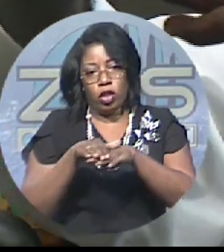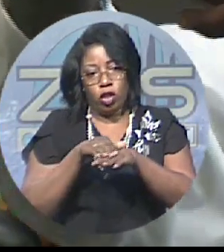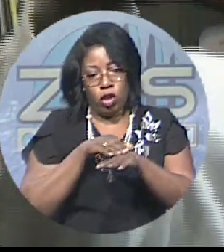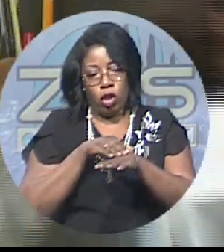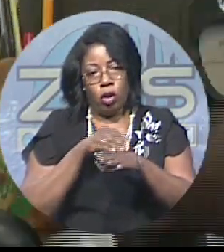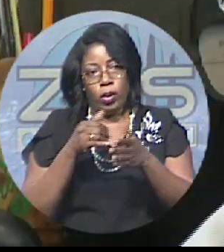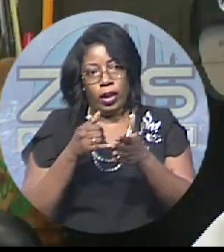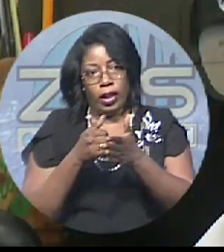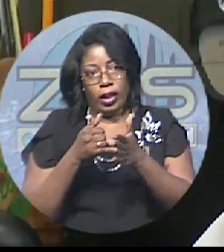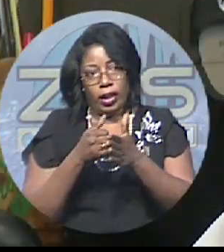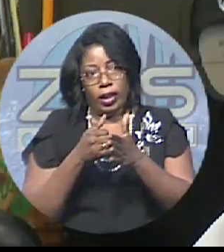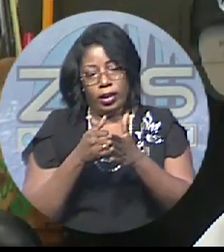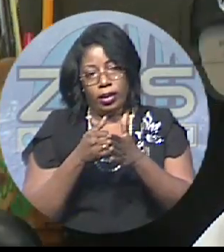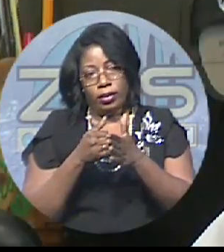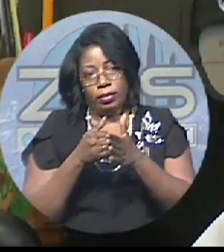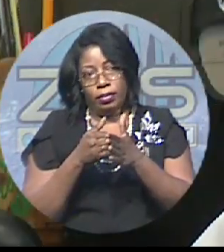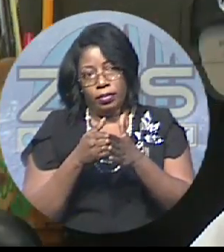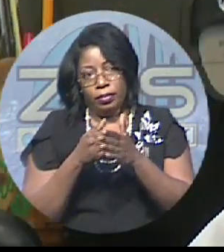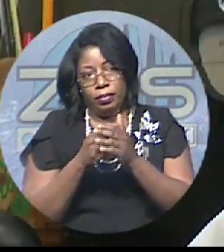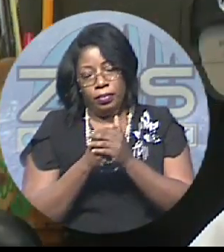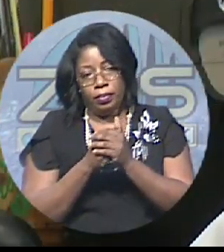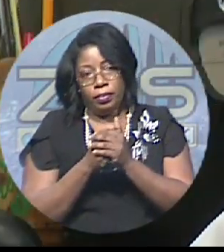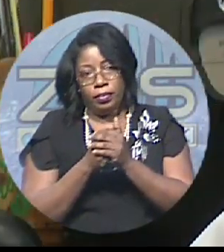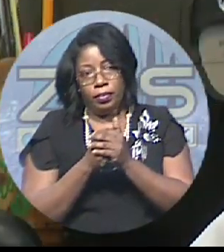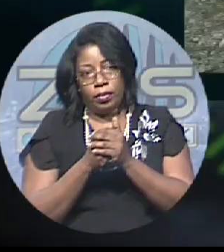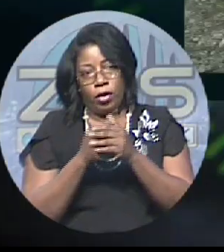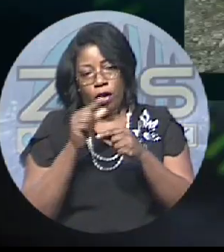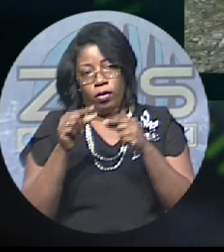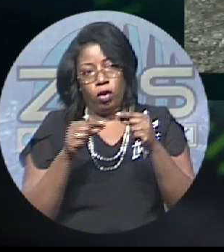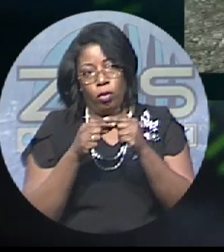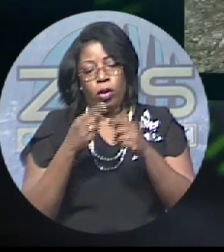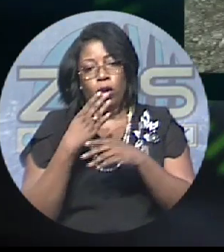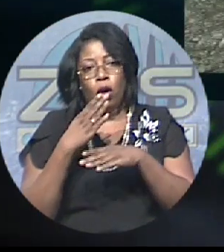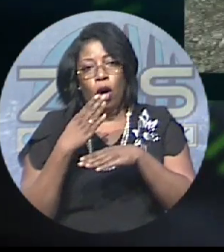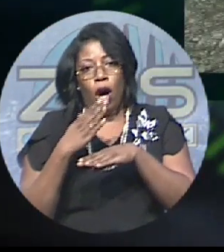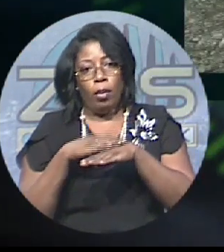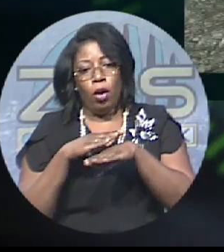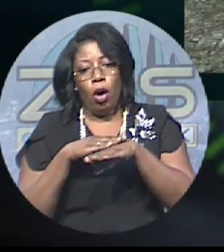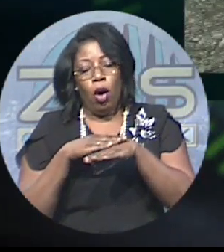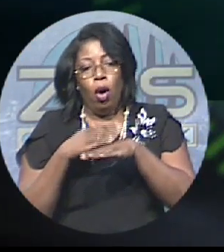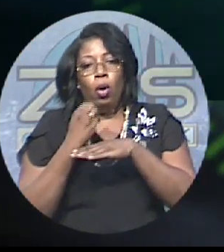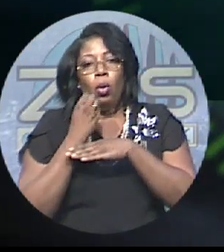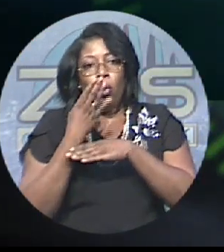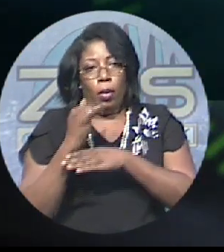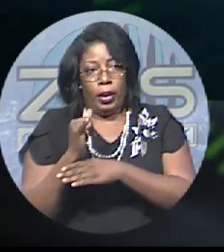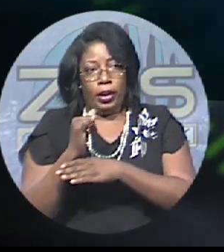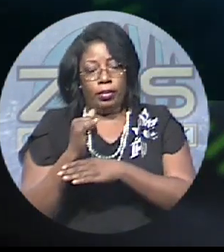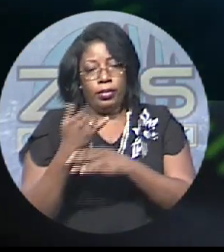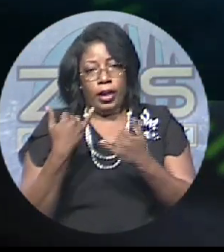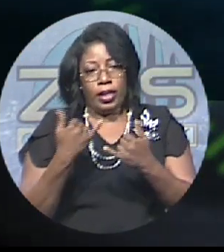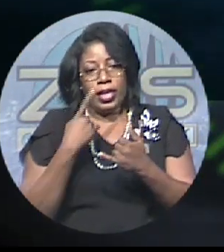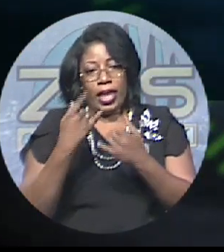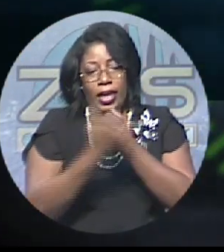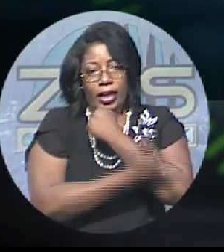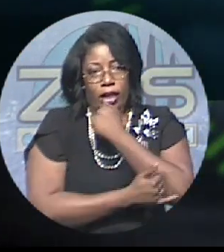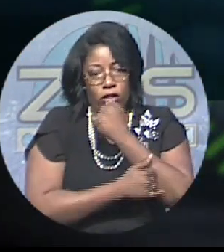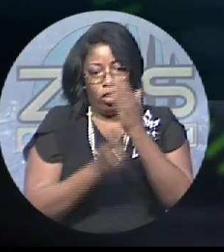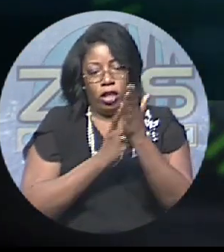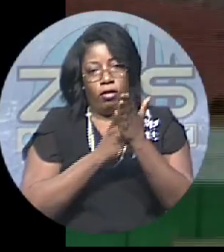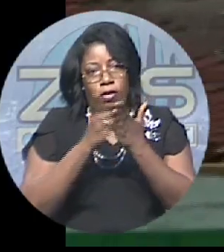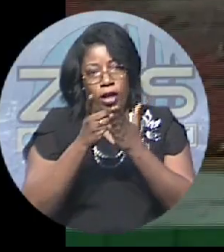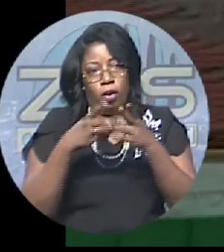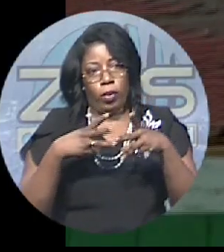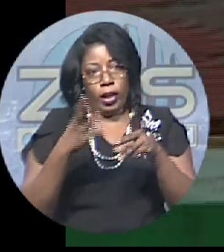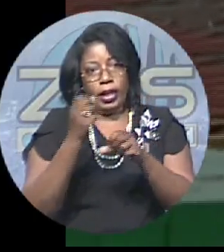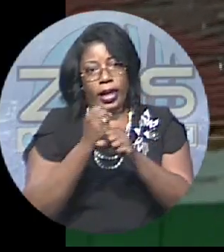down the trend of global warming. Moving forward, Dean says the country must develop a strategy